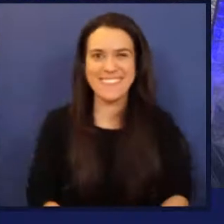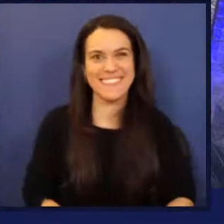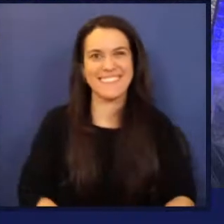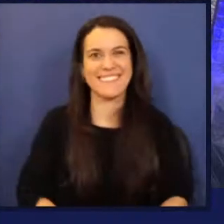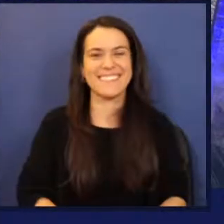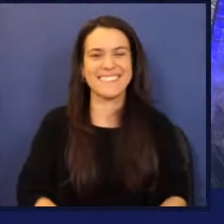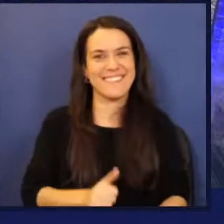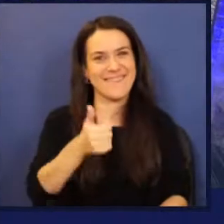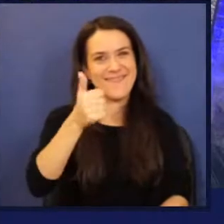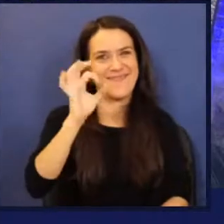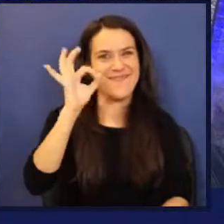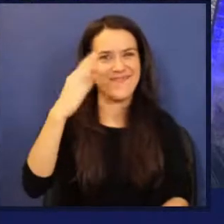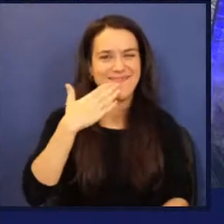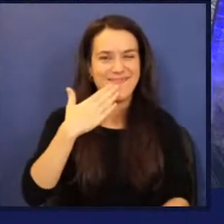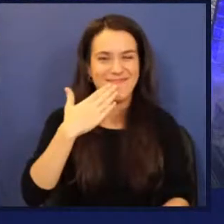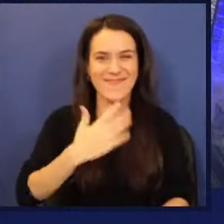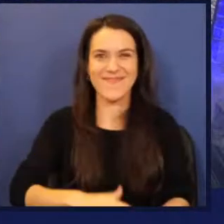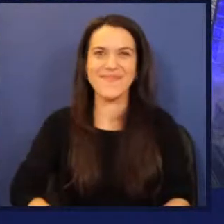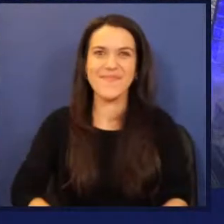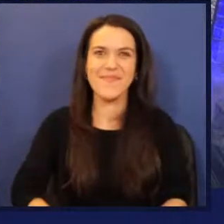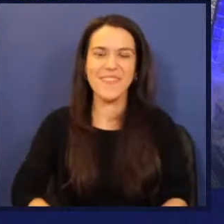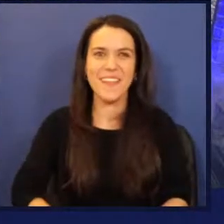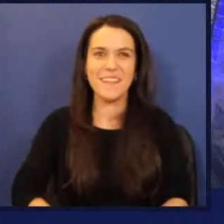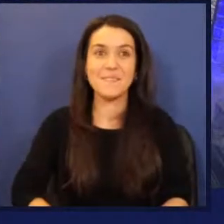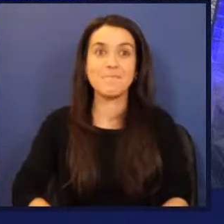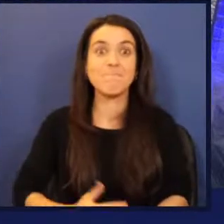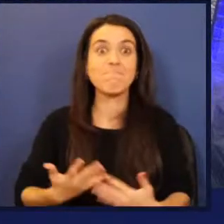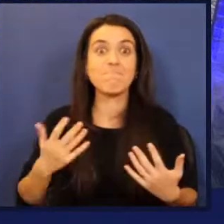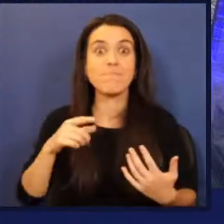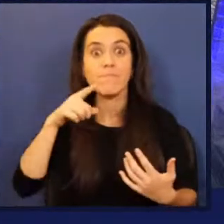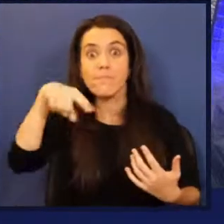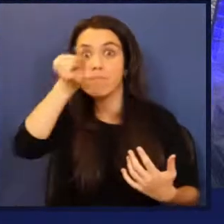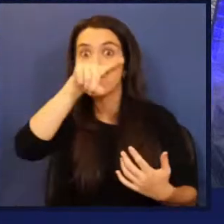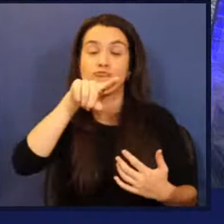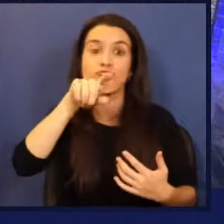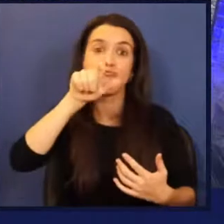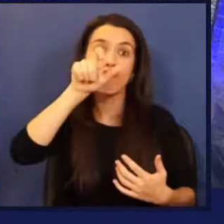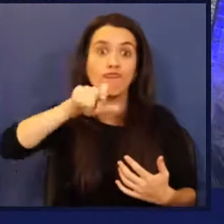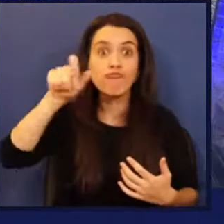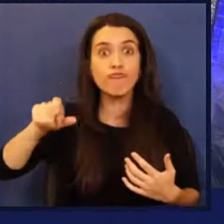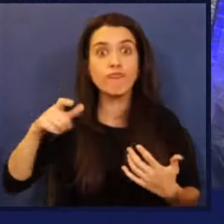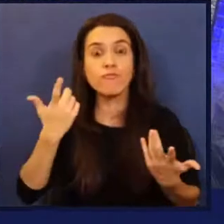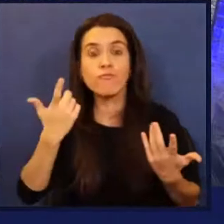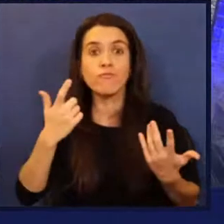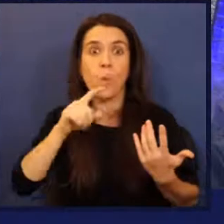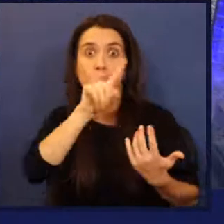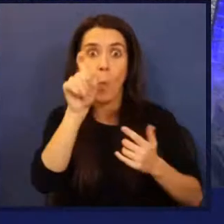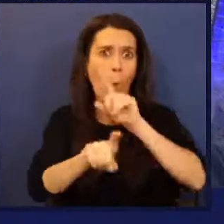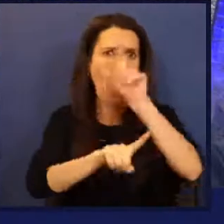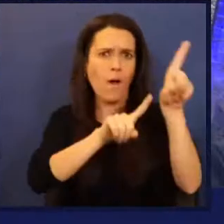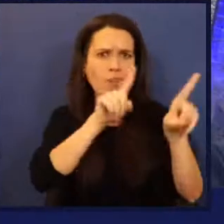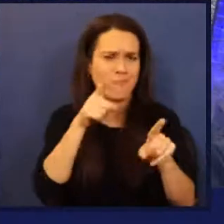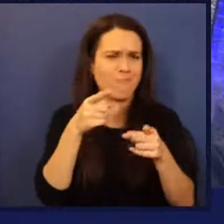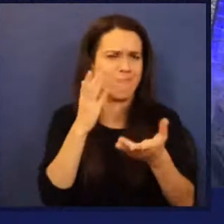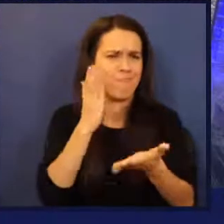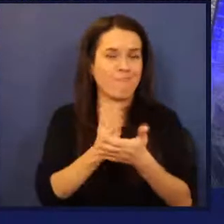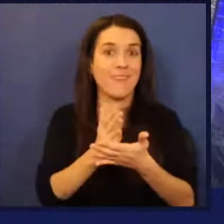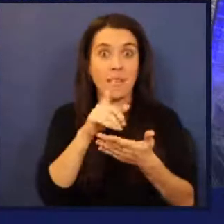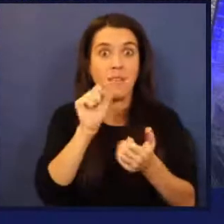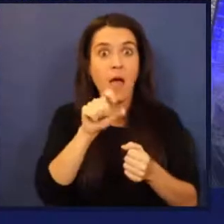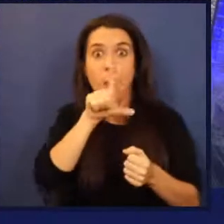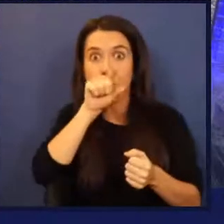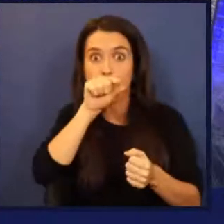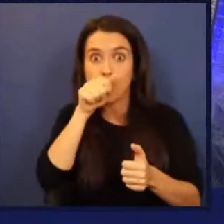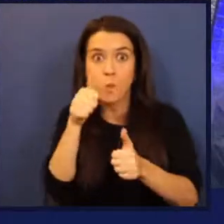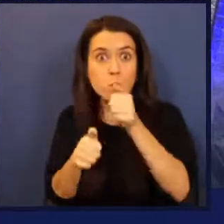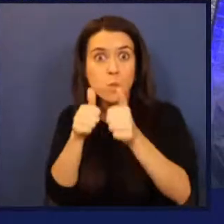here. Yeah. So if people have questions, and I bet they will have about this topic, feel free to tweet to us, ask